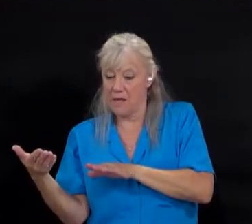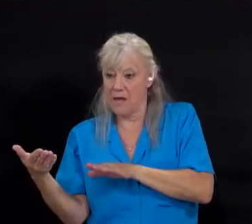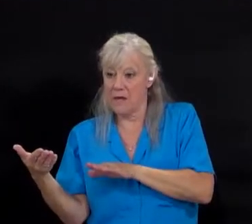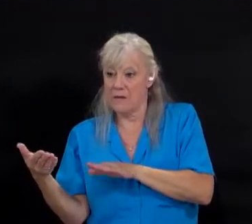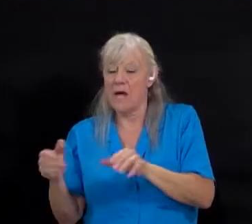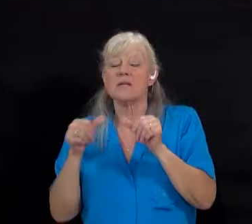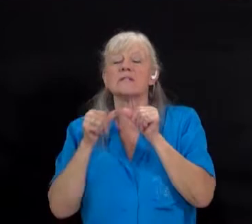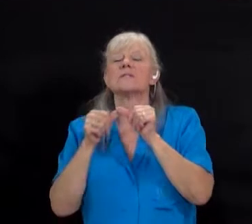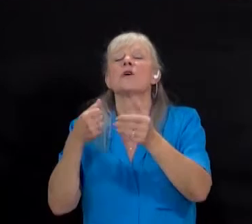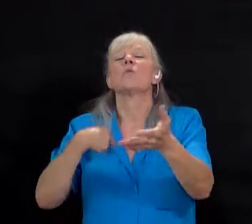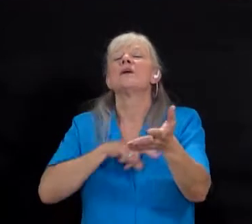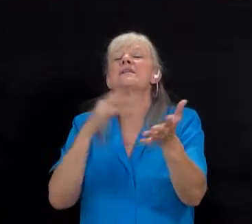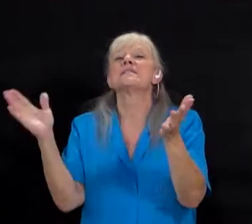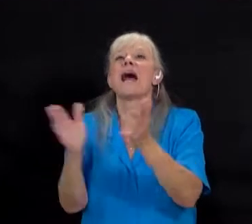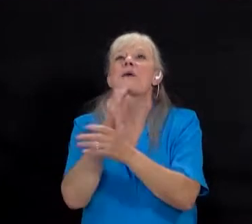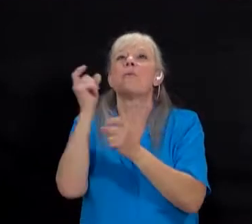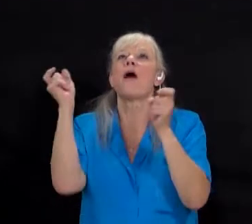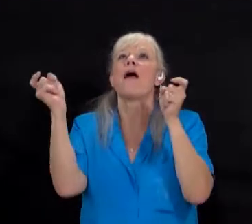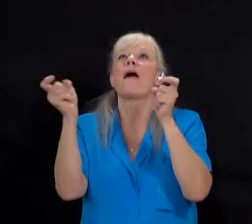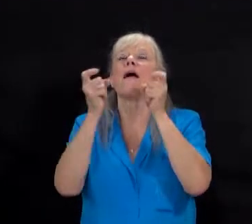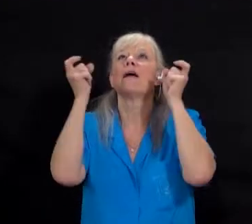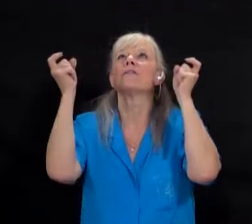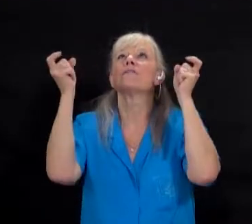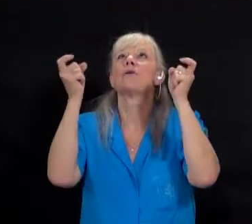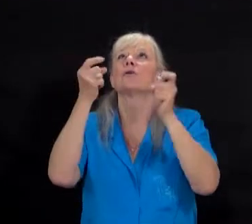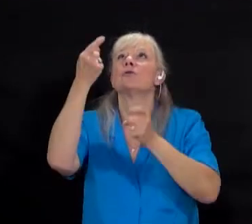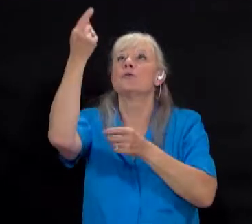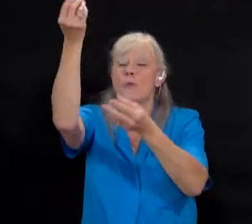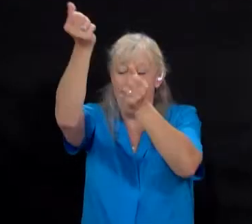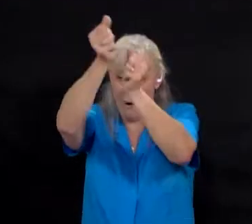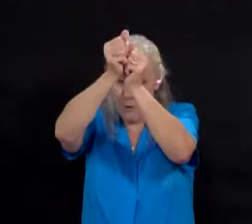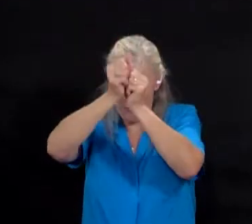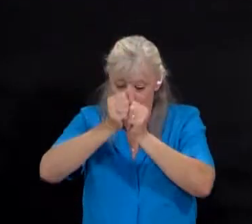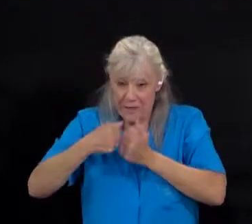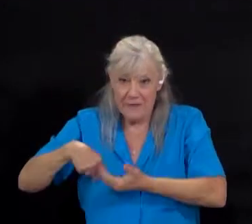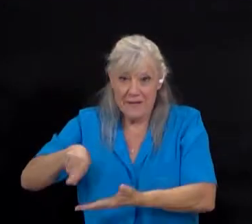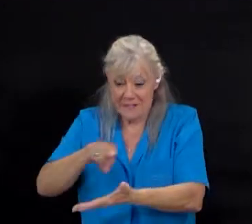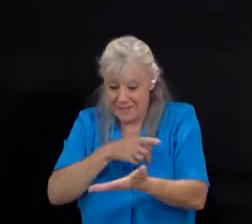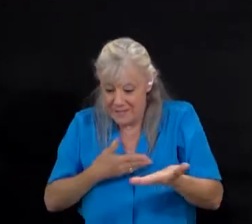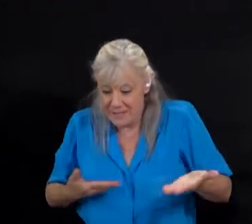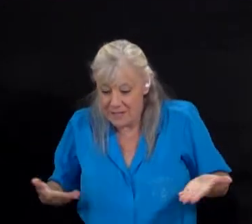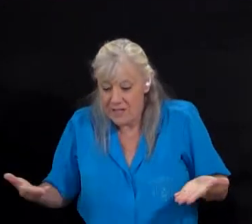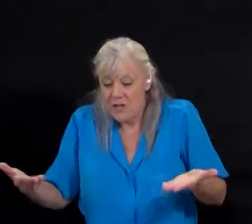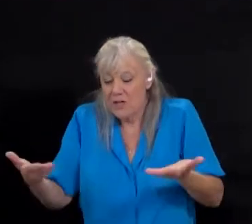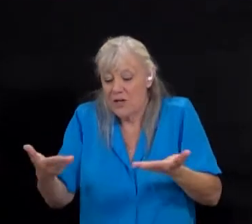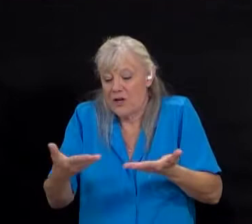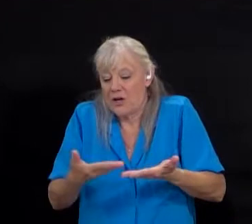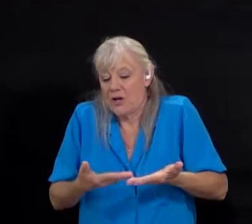Still raise your glory to your name.